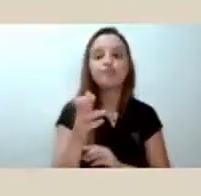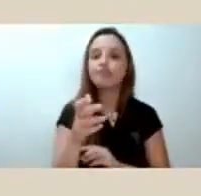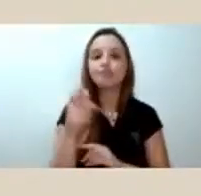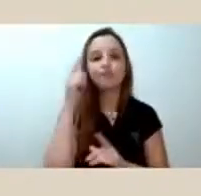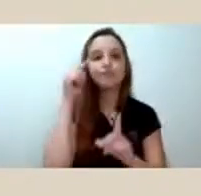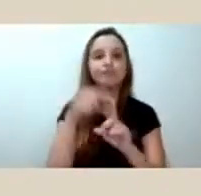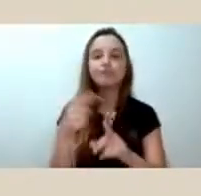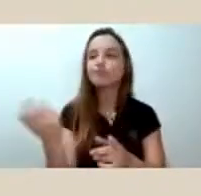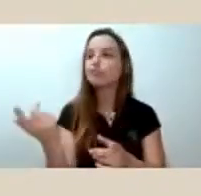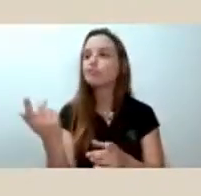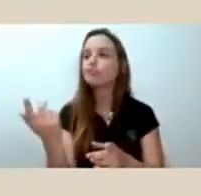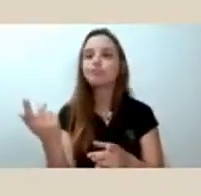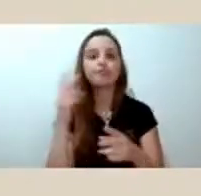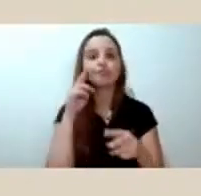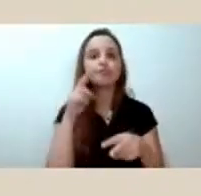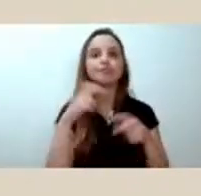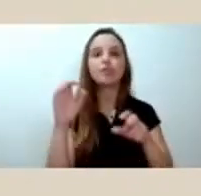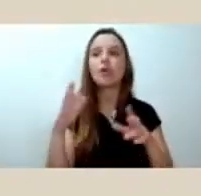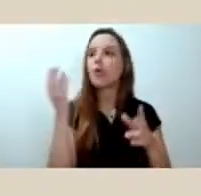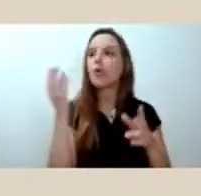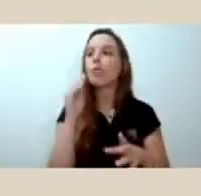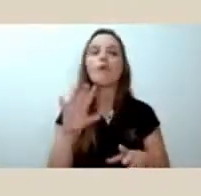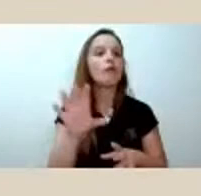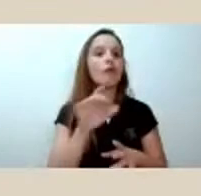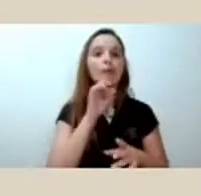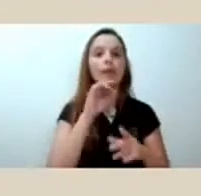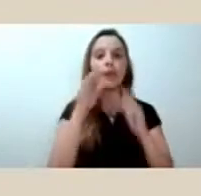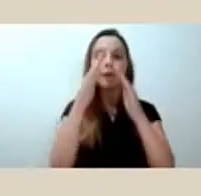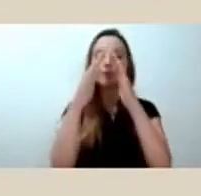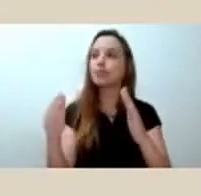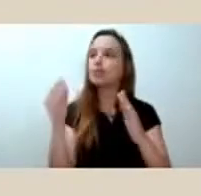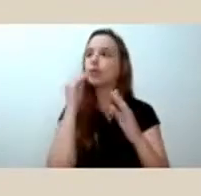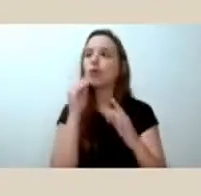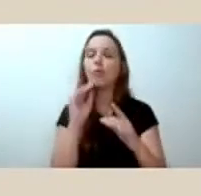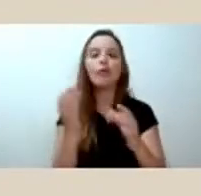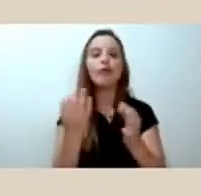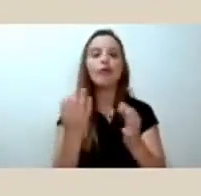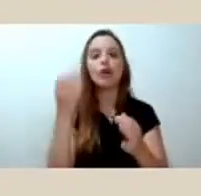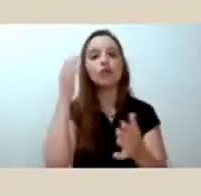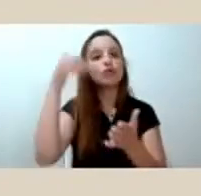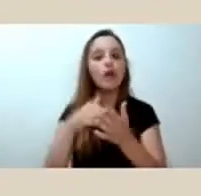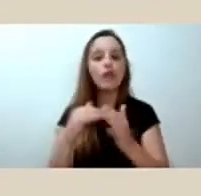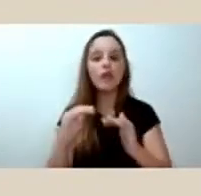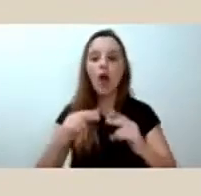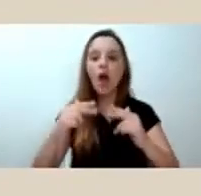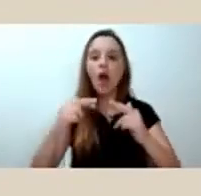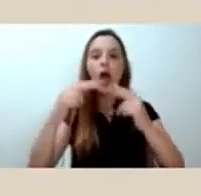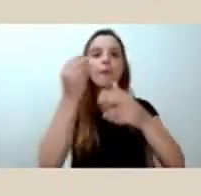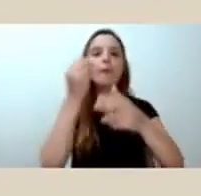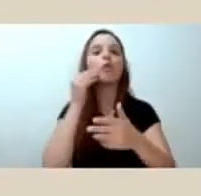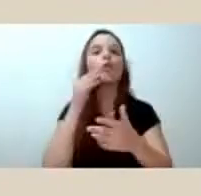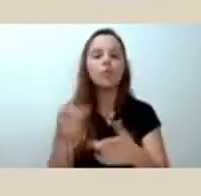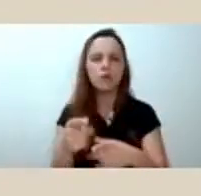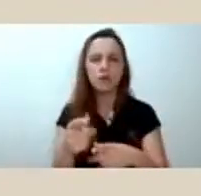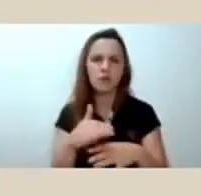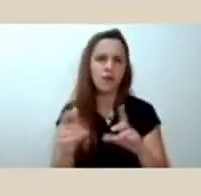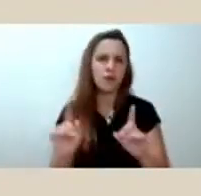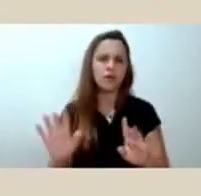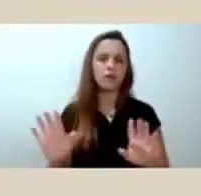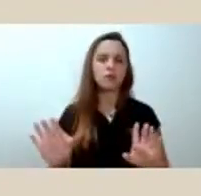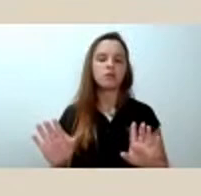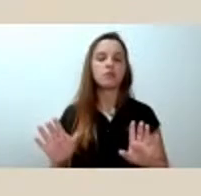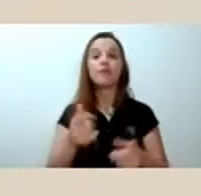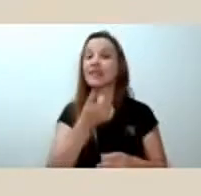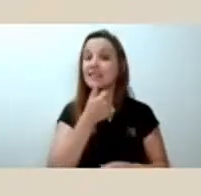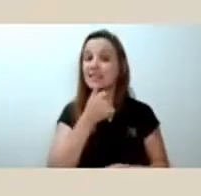parameters were played with to get the results that they get. And so this type of decisions are being